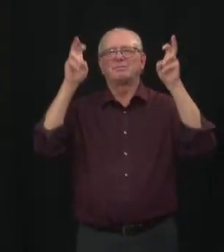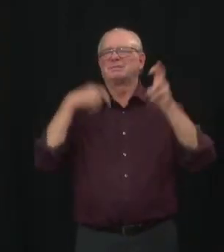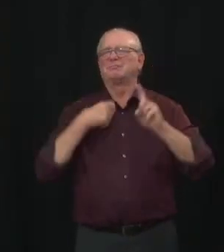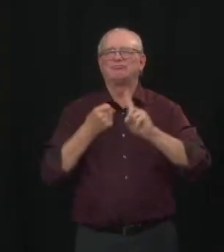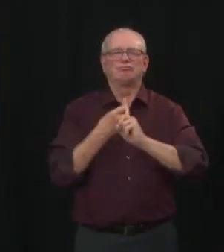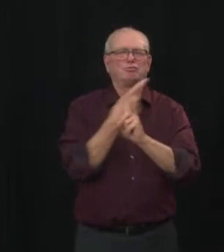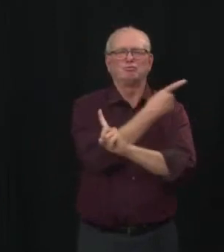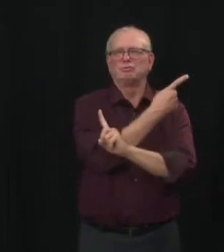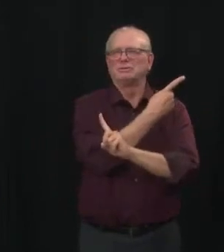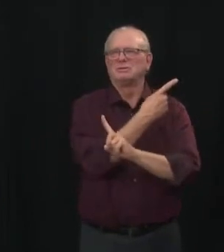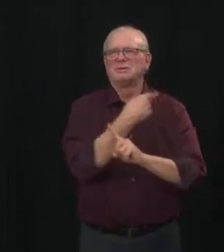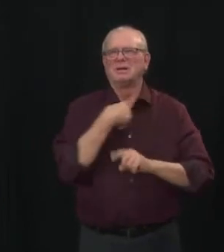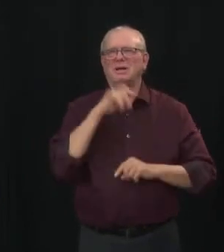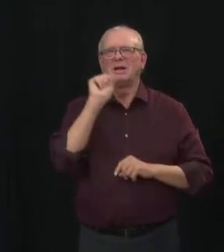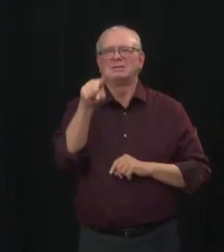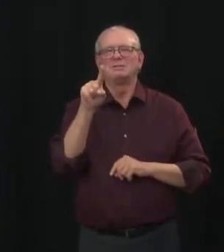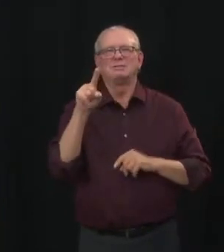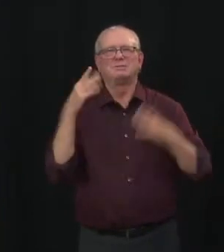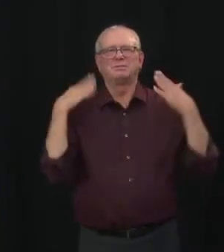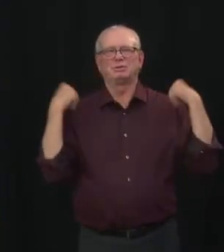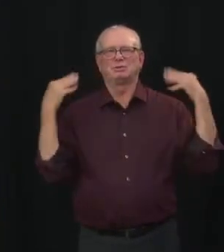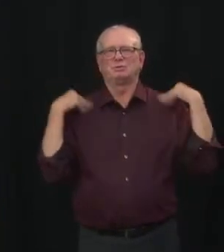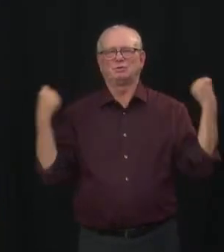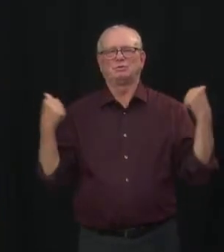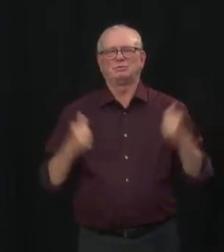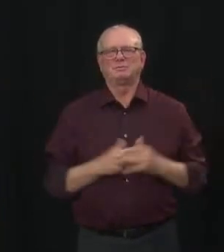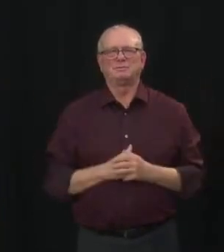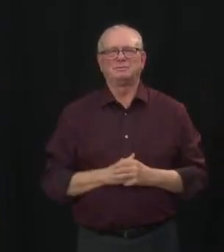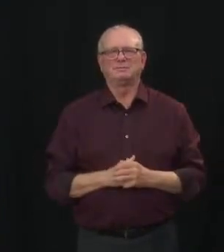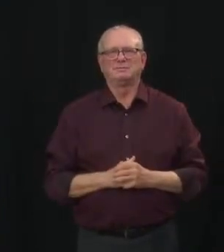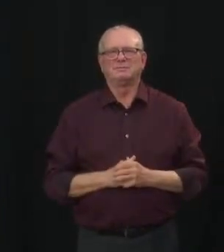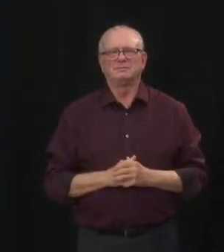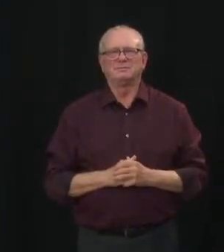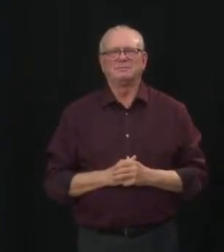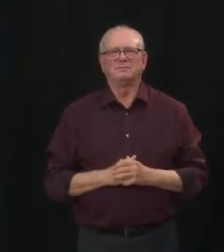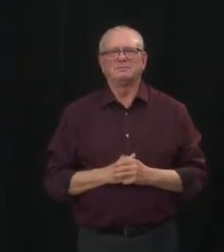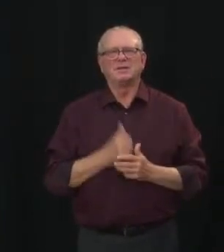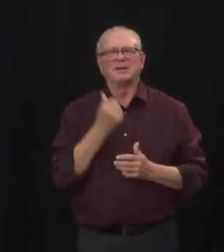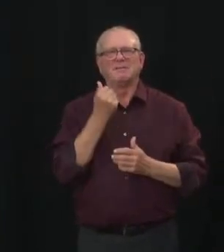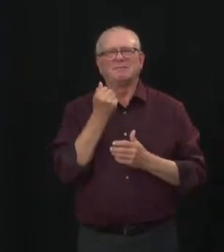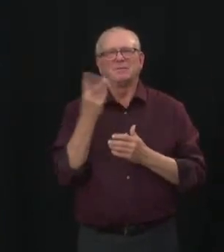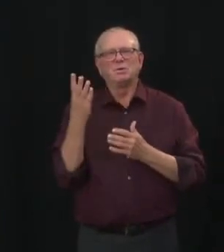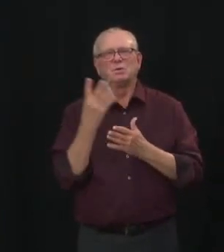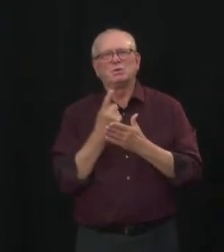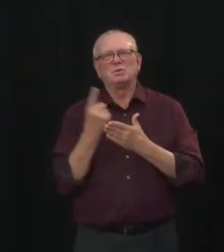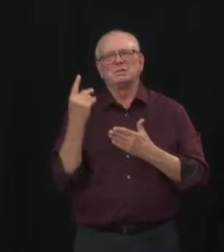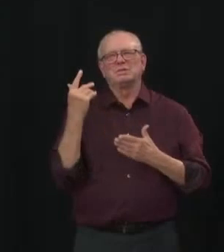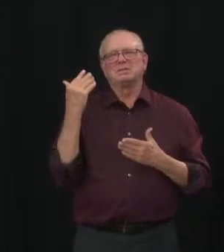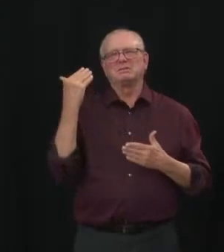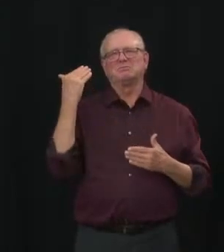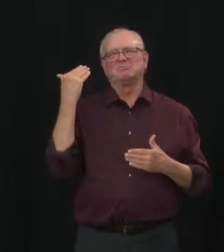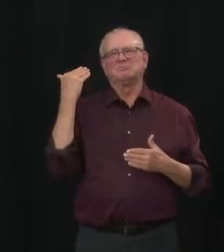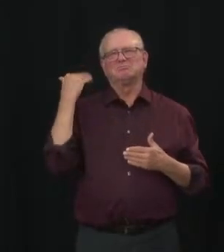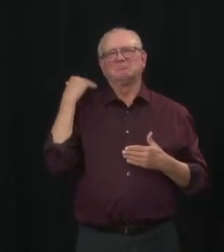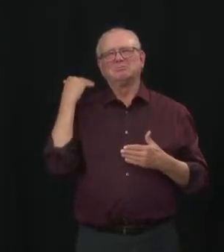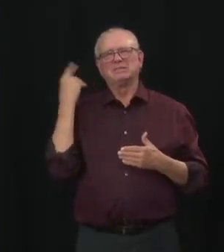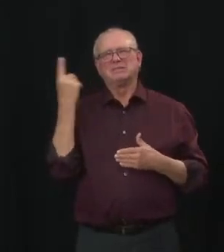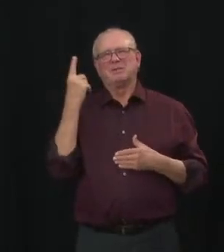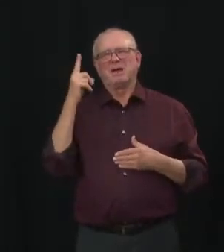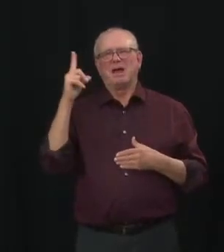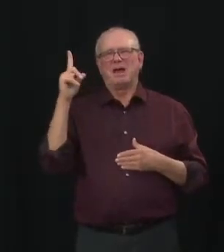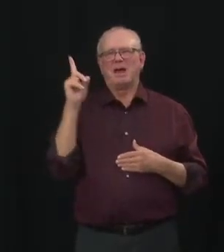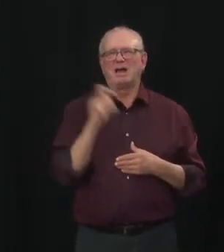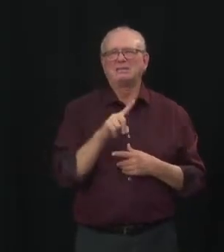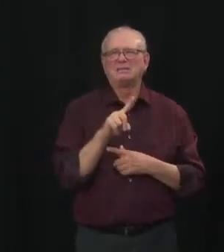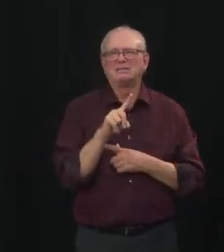Minister Copping. A few news conferences ago, you were asked about the departure of Dr. Verna Yu, and you said it was not about the past 6